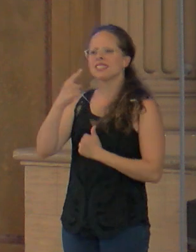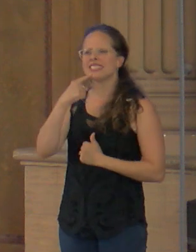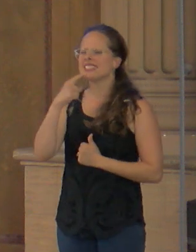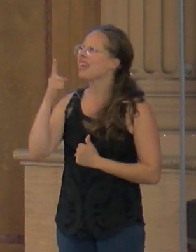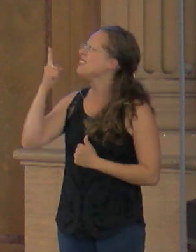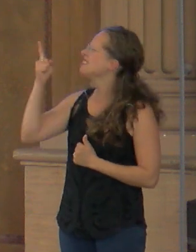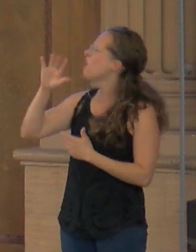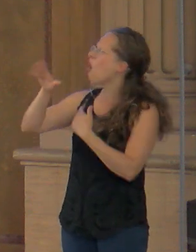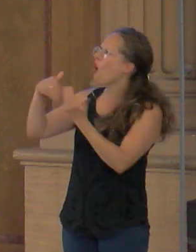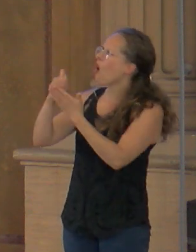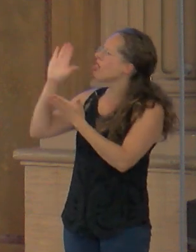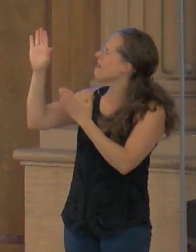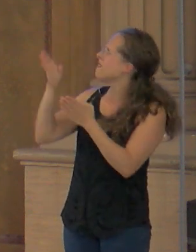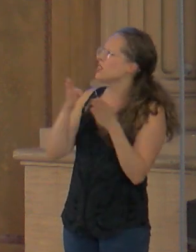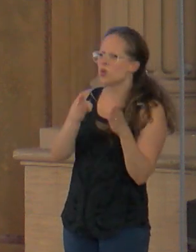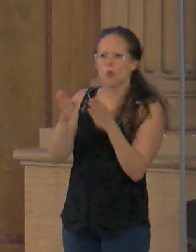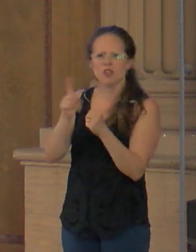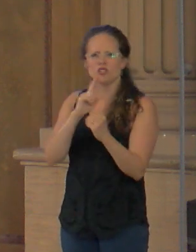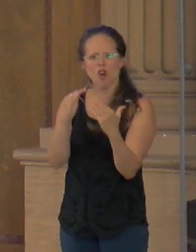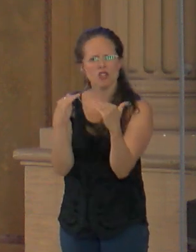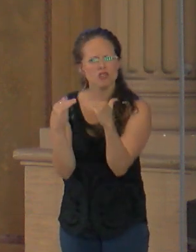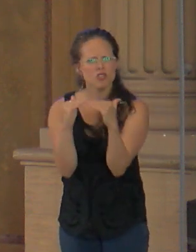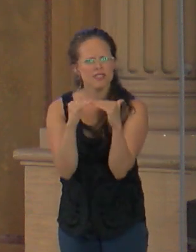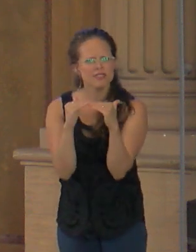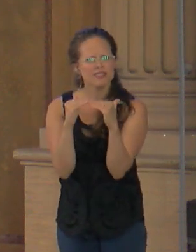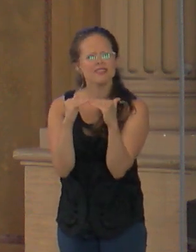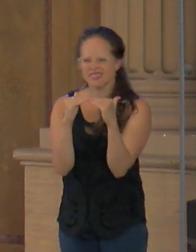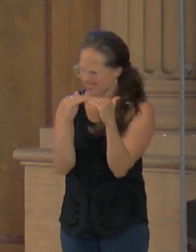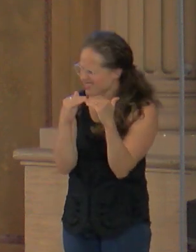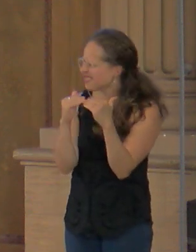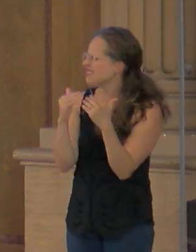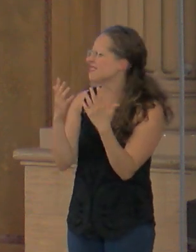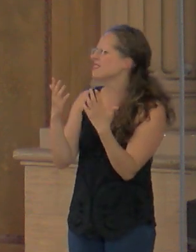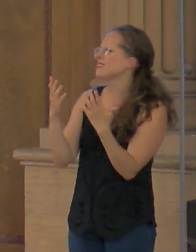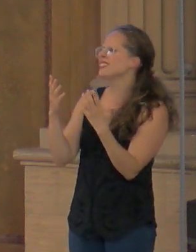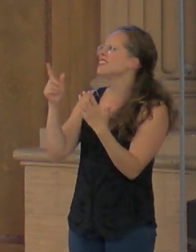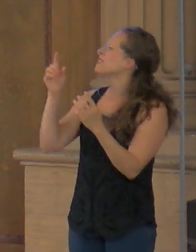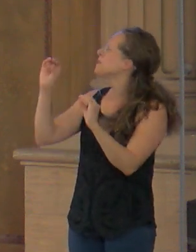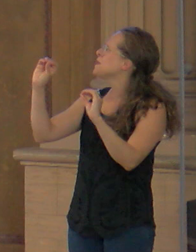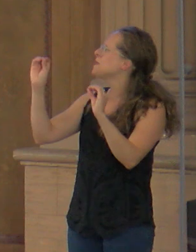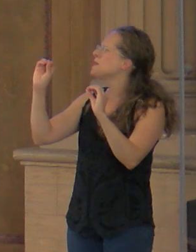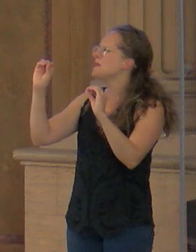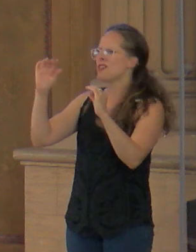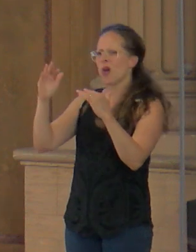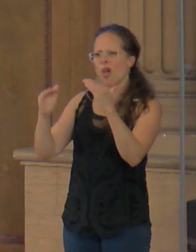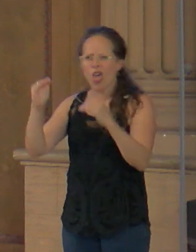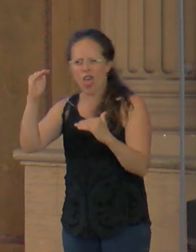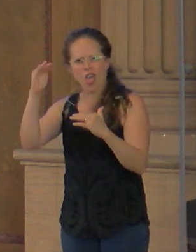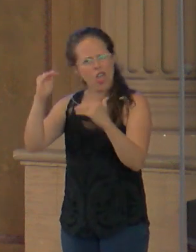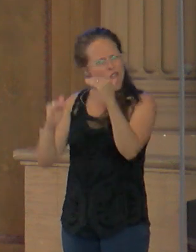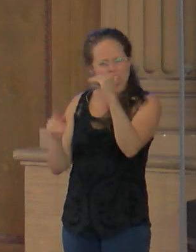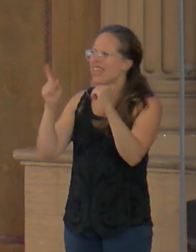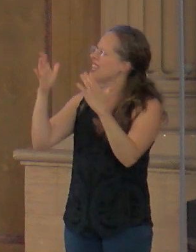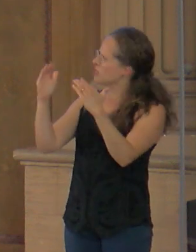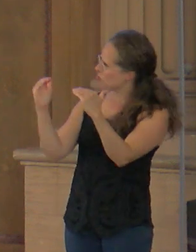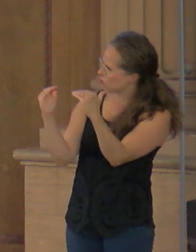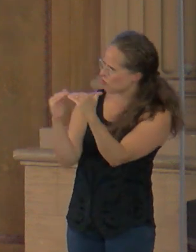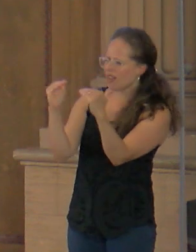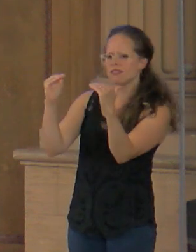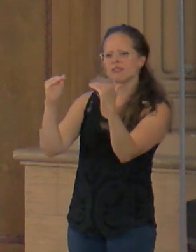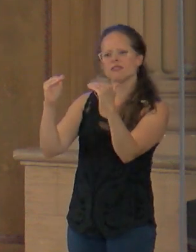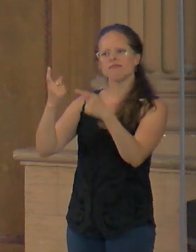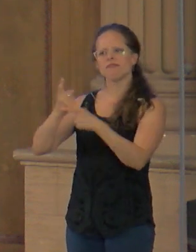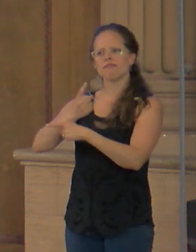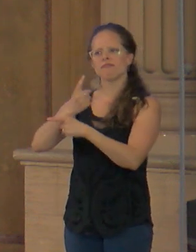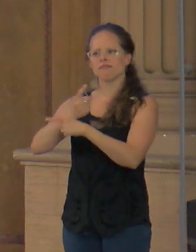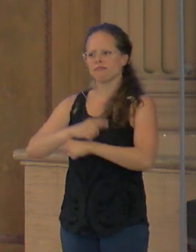ways are justice. A God of faithfulness and without iniquity, just and upright is he." Psalm 33, 4